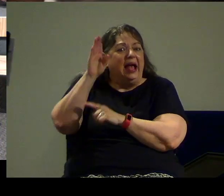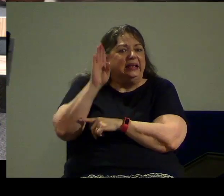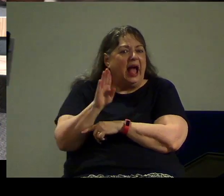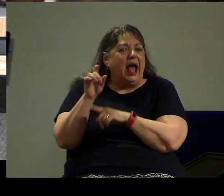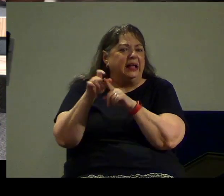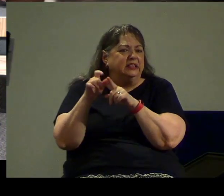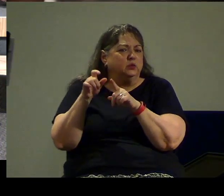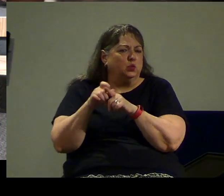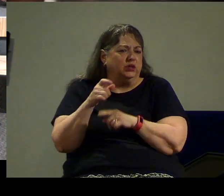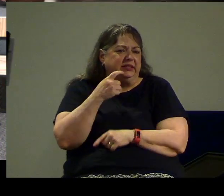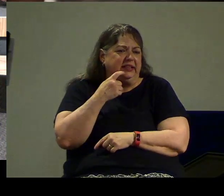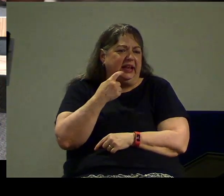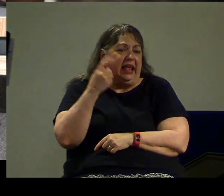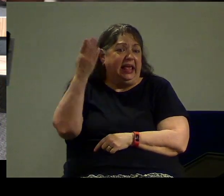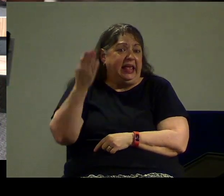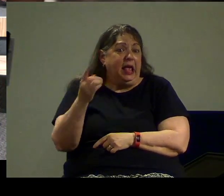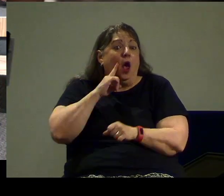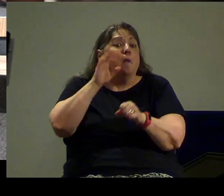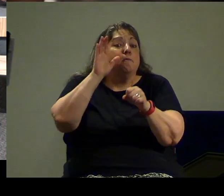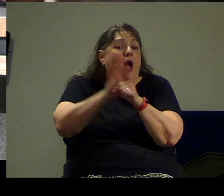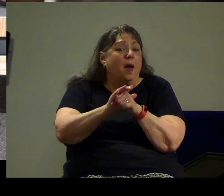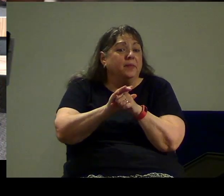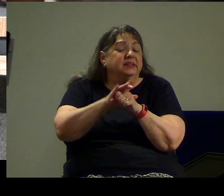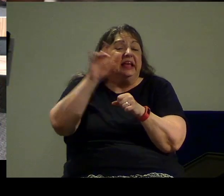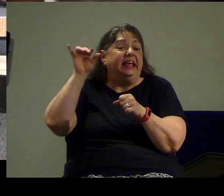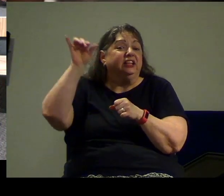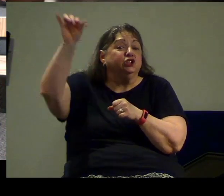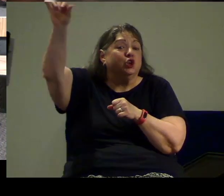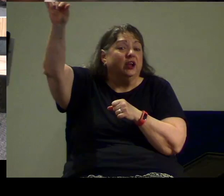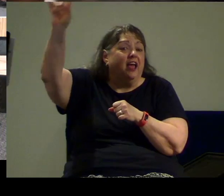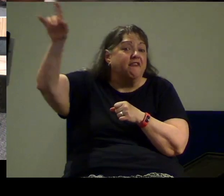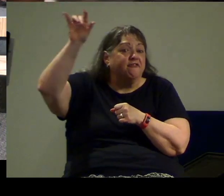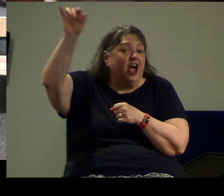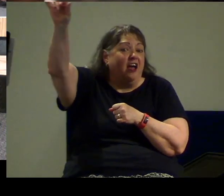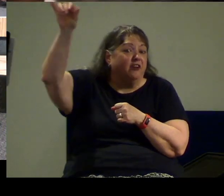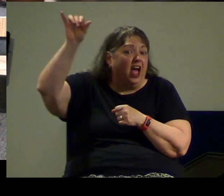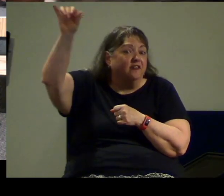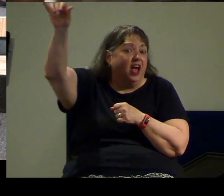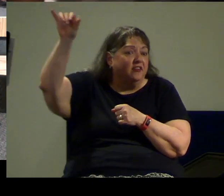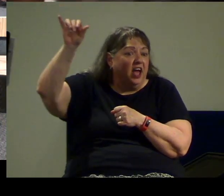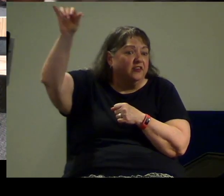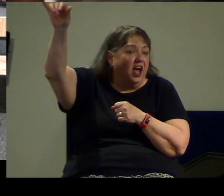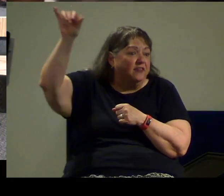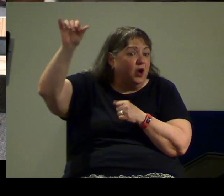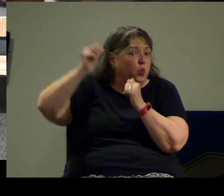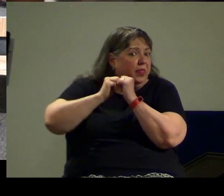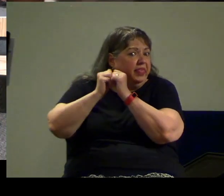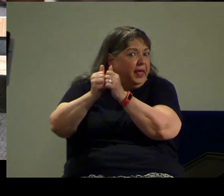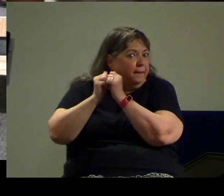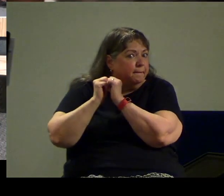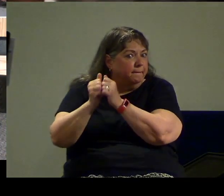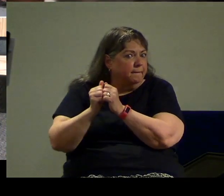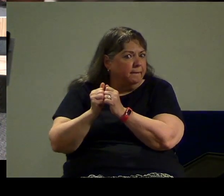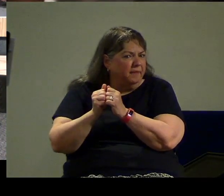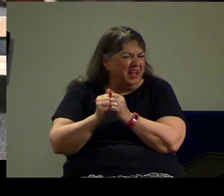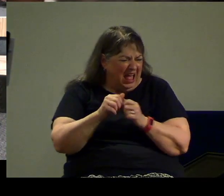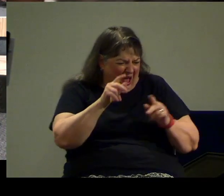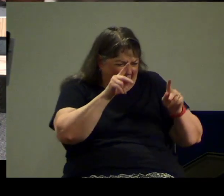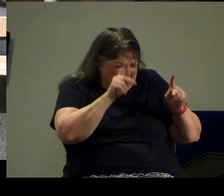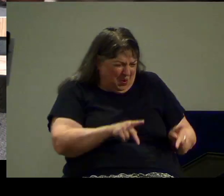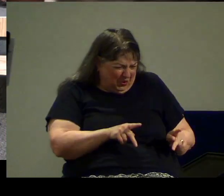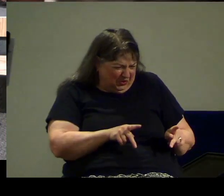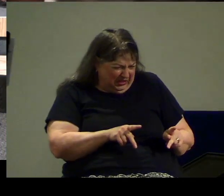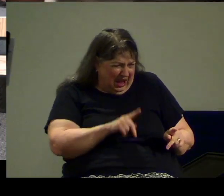He promises us eternity forever with Him. No man can promise you that.